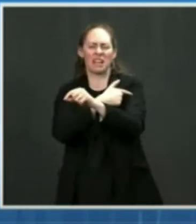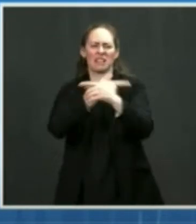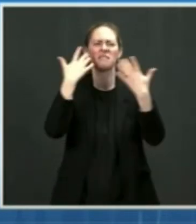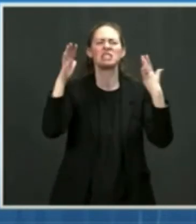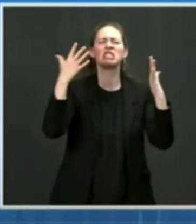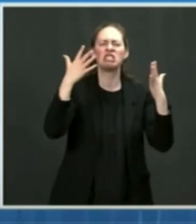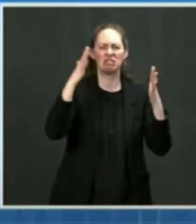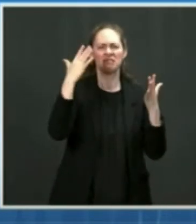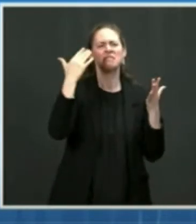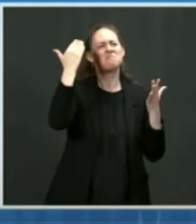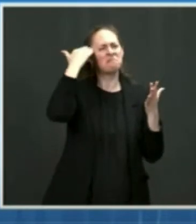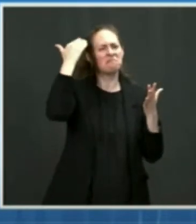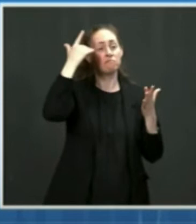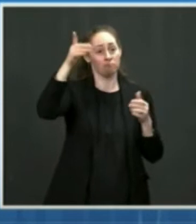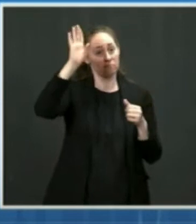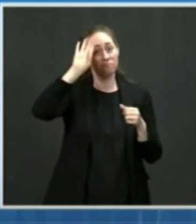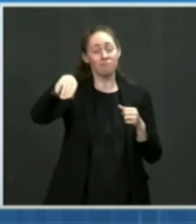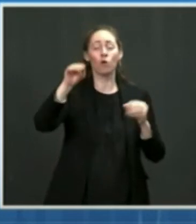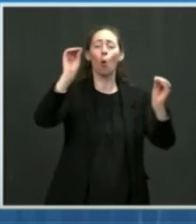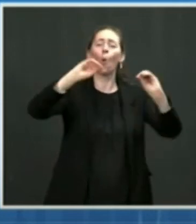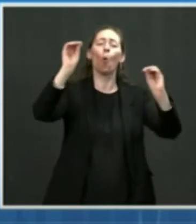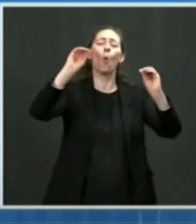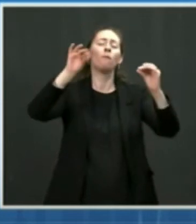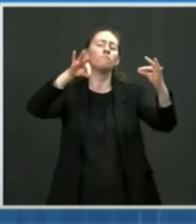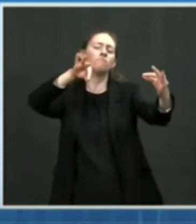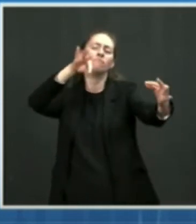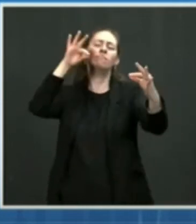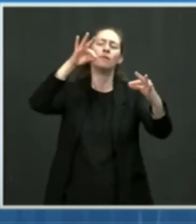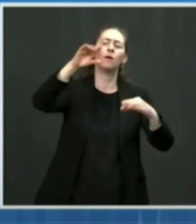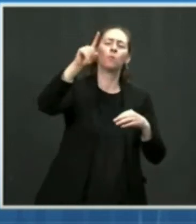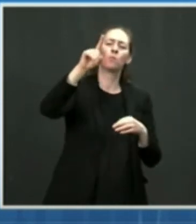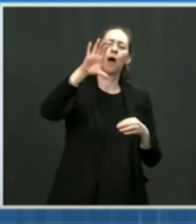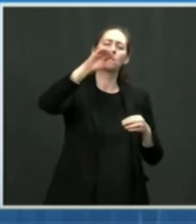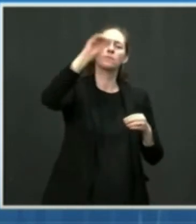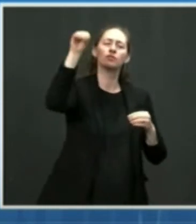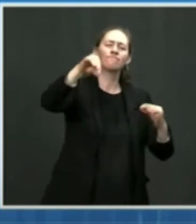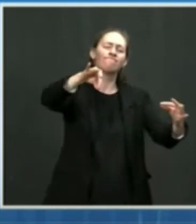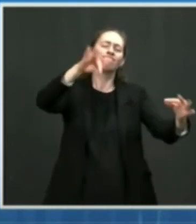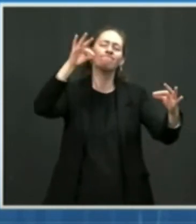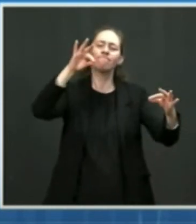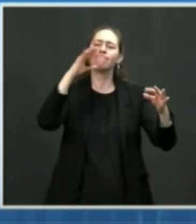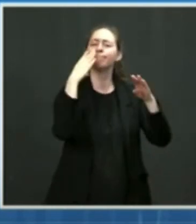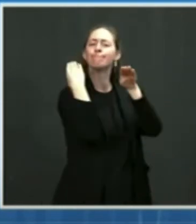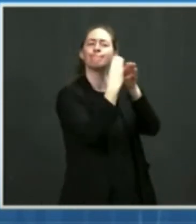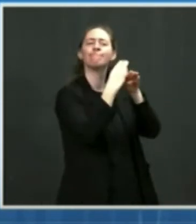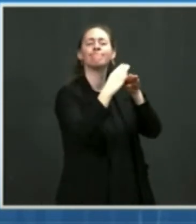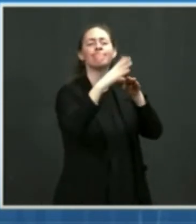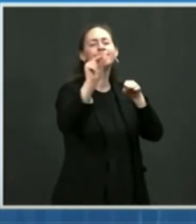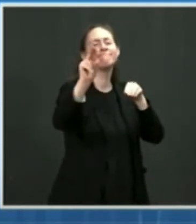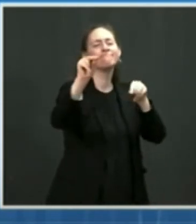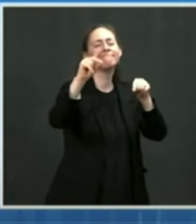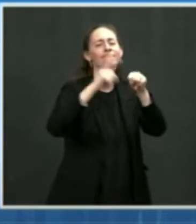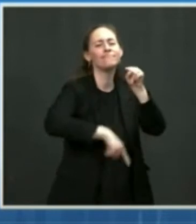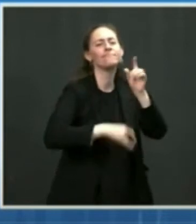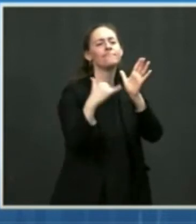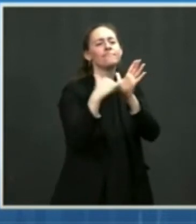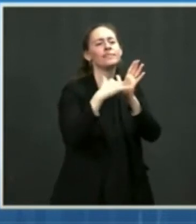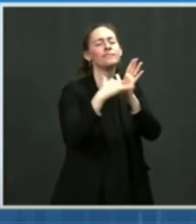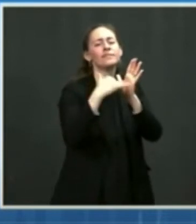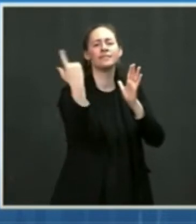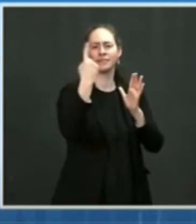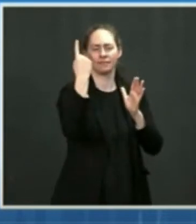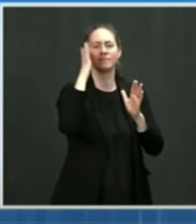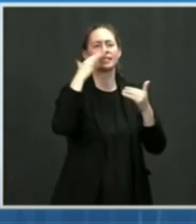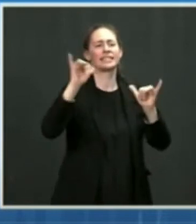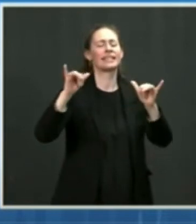vaccine is 100% efficacious or effective, which means that you will always see breakthrough infections